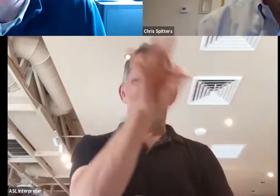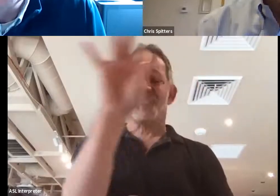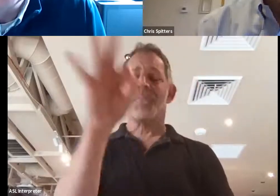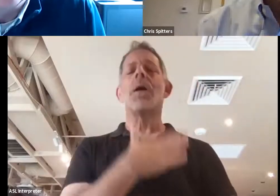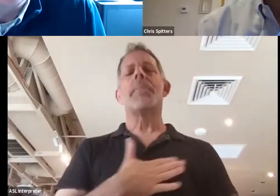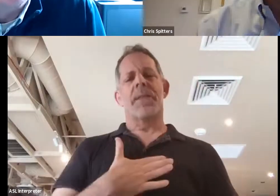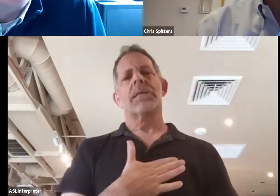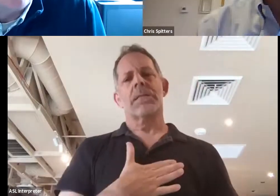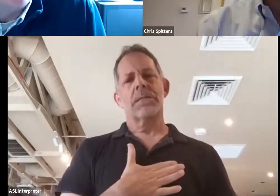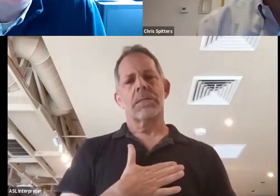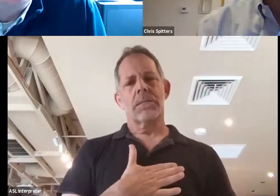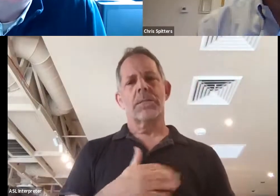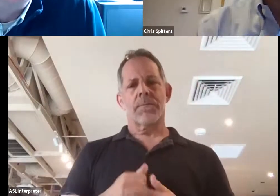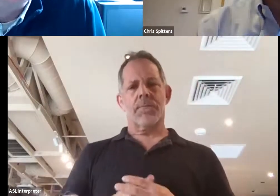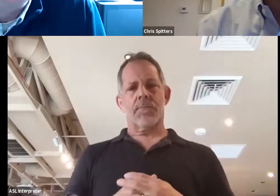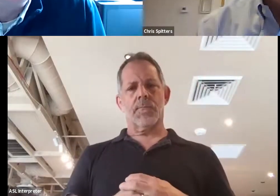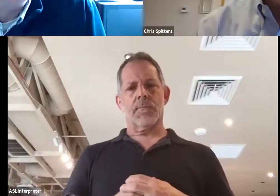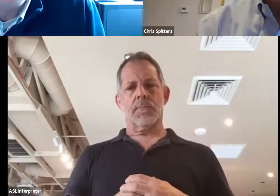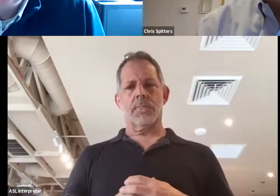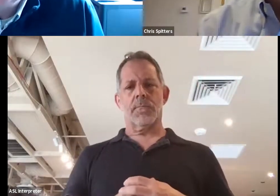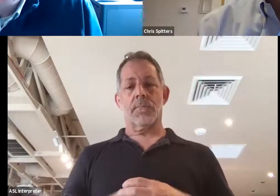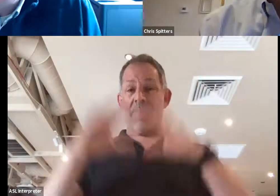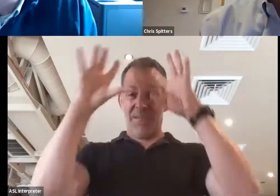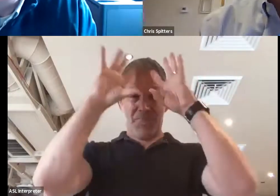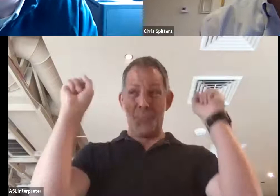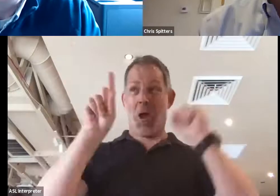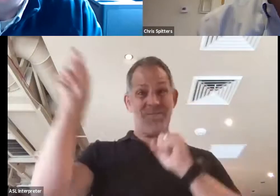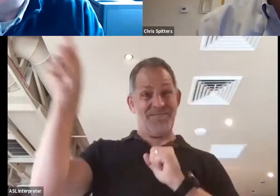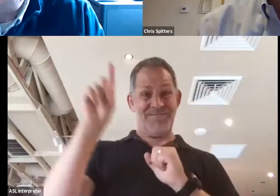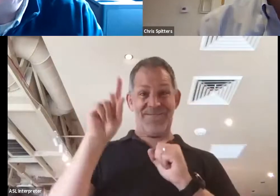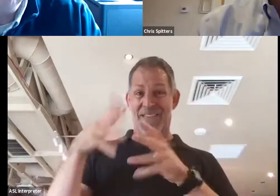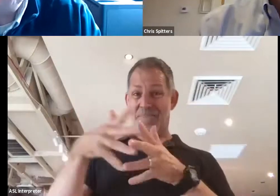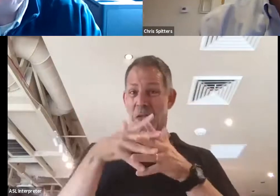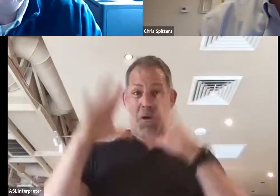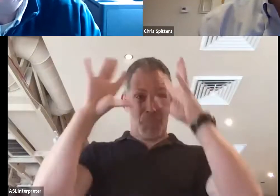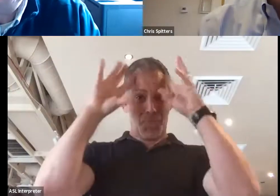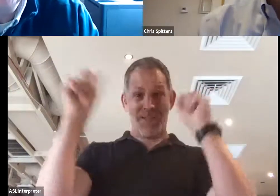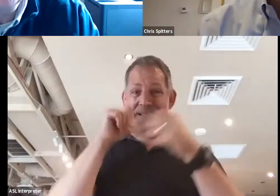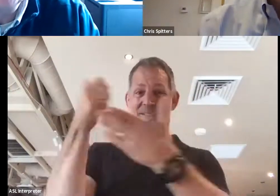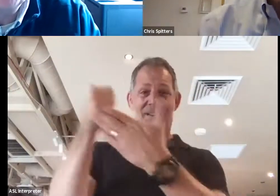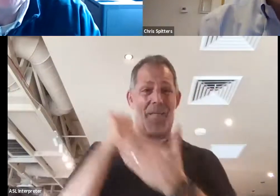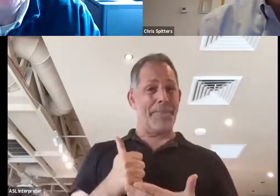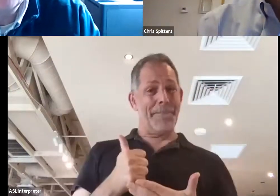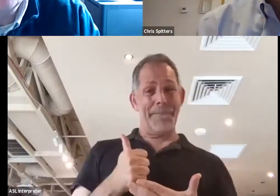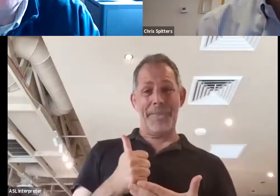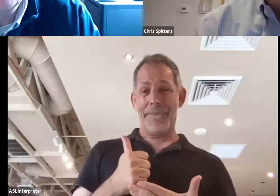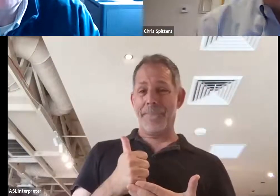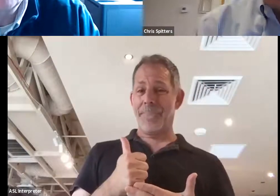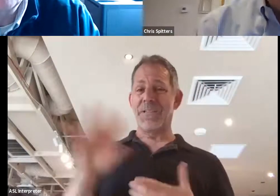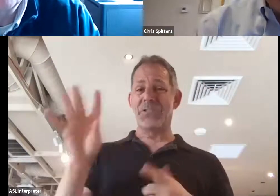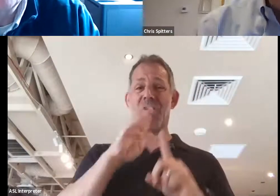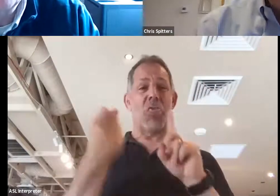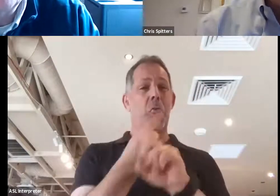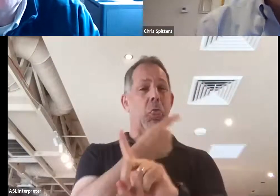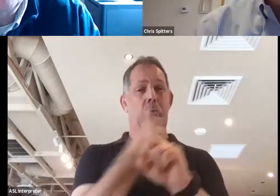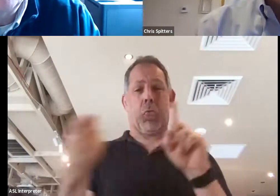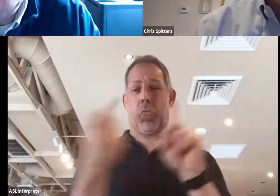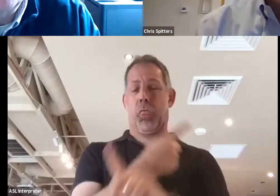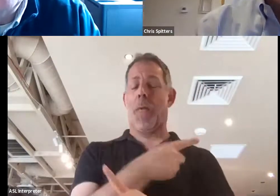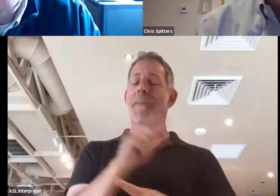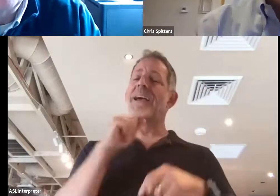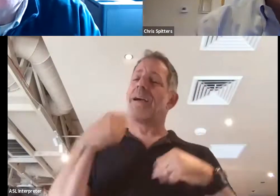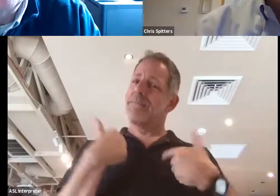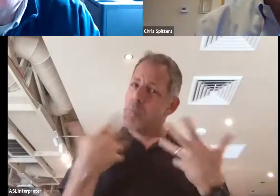it is. Doctor? Well, that's right. And even locally, we've got 211 people have